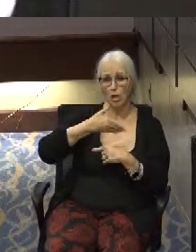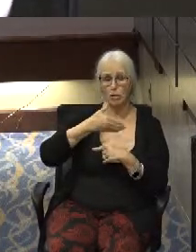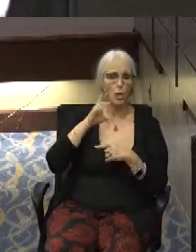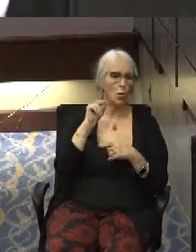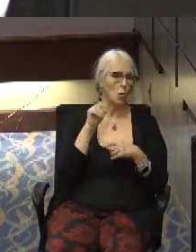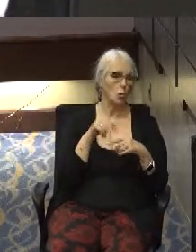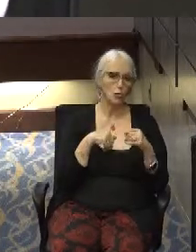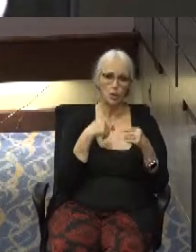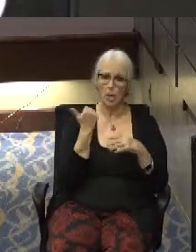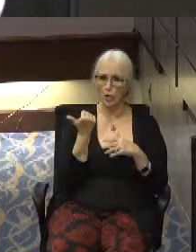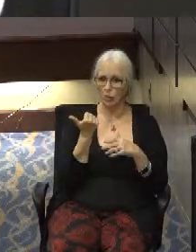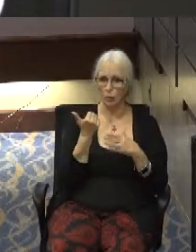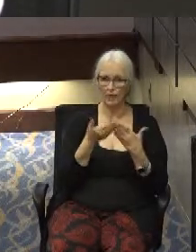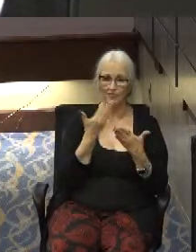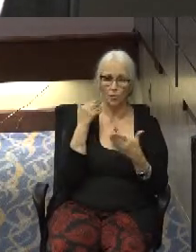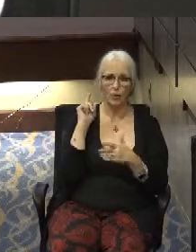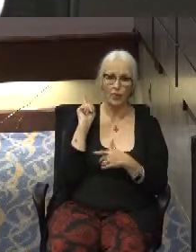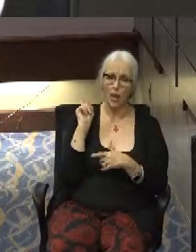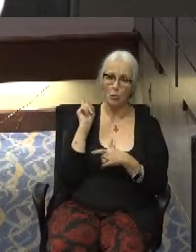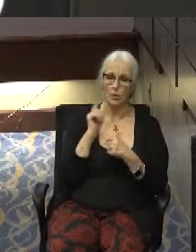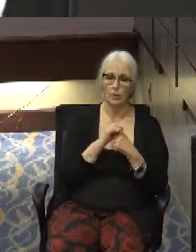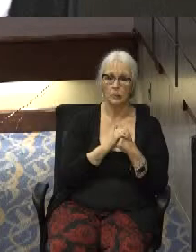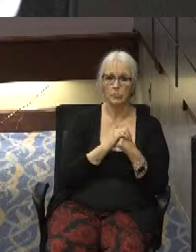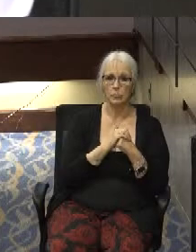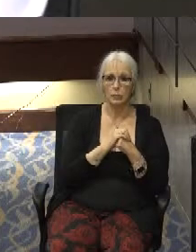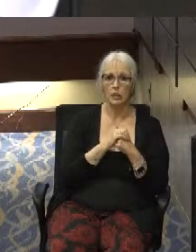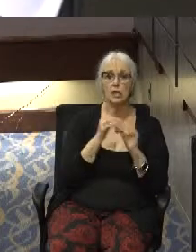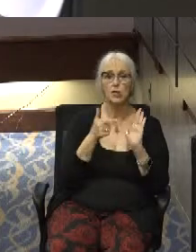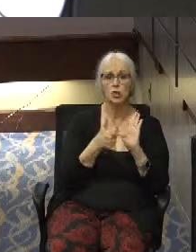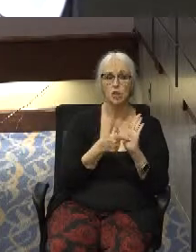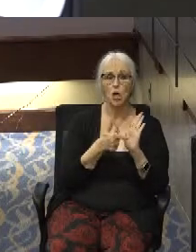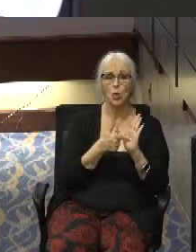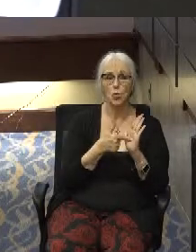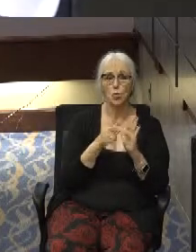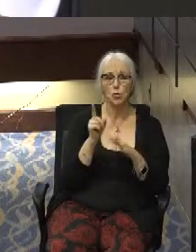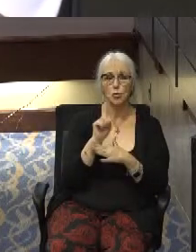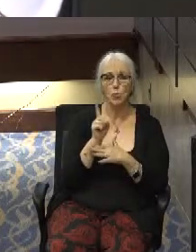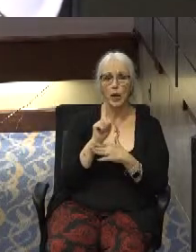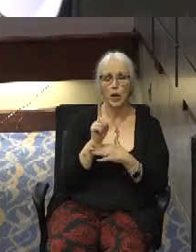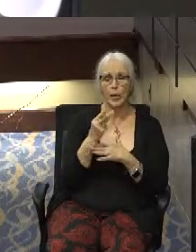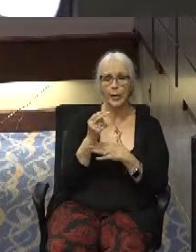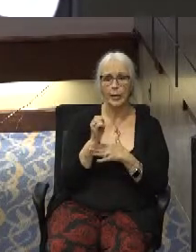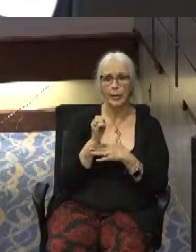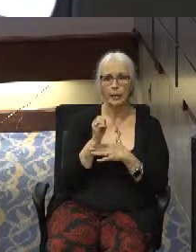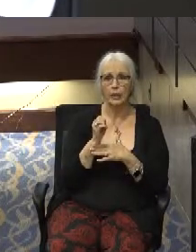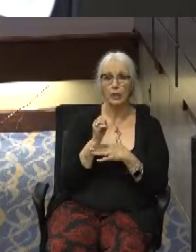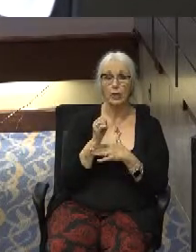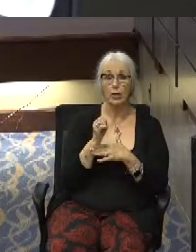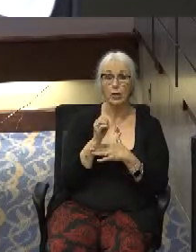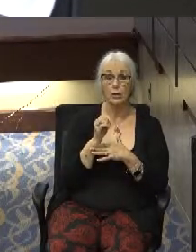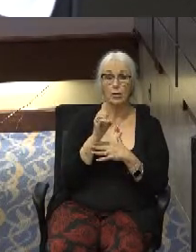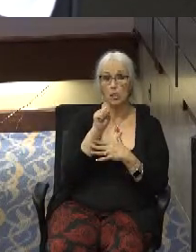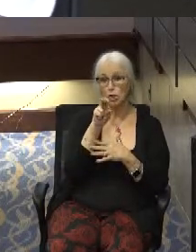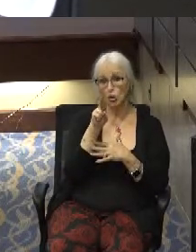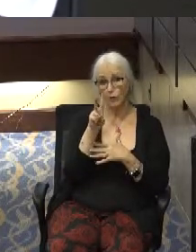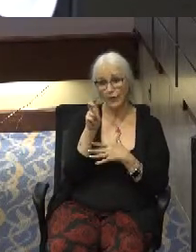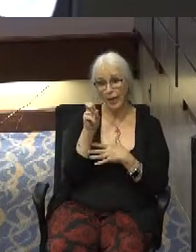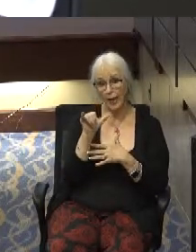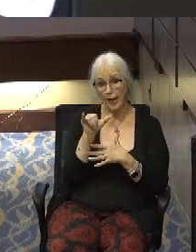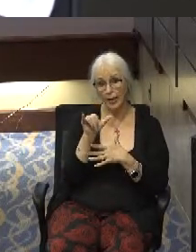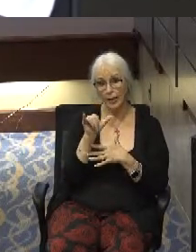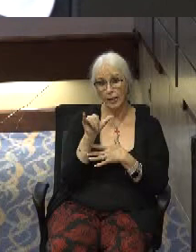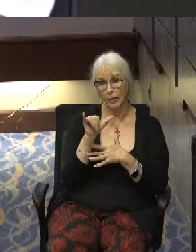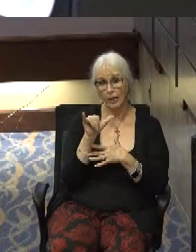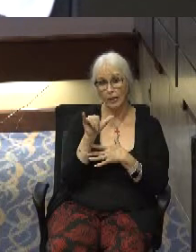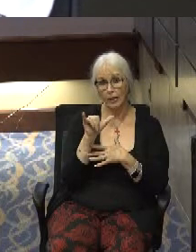one, the one before that, where it shows where he's, Oh, the survey, sorry. 2 more. yeah, Or